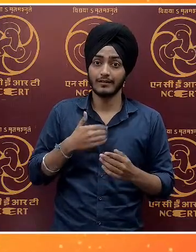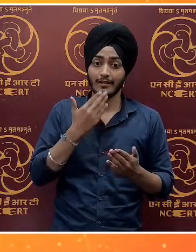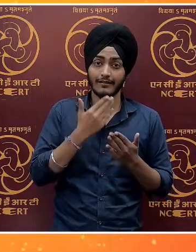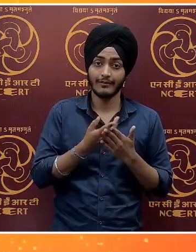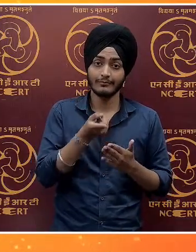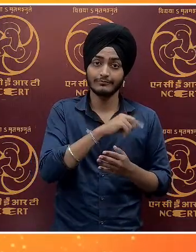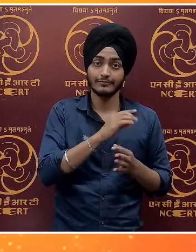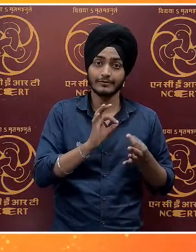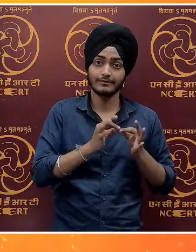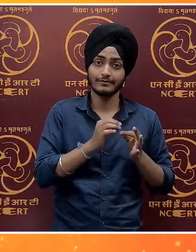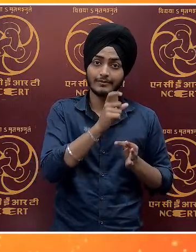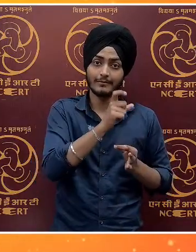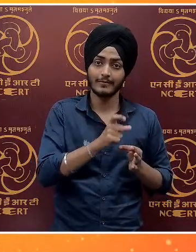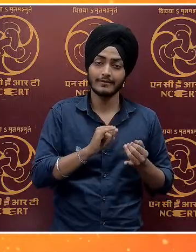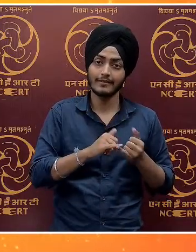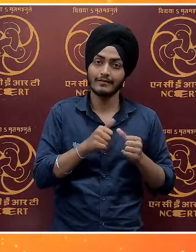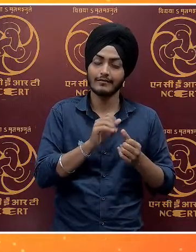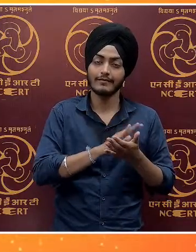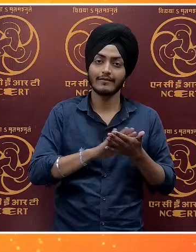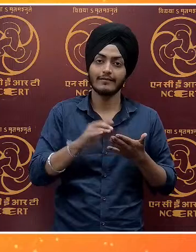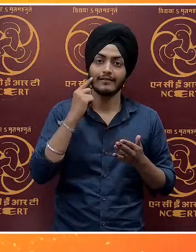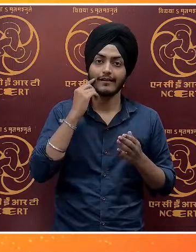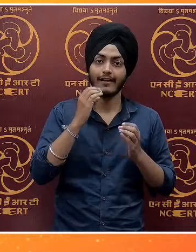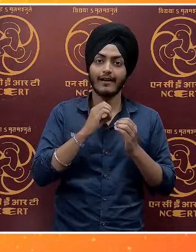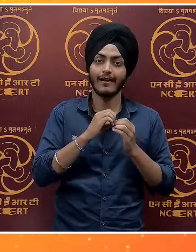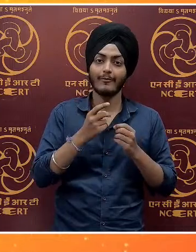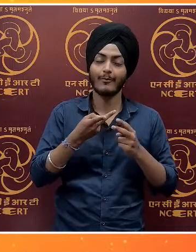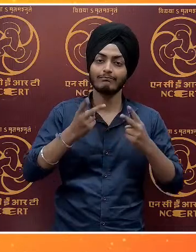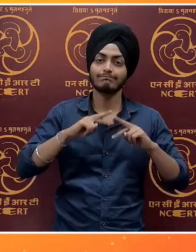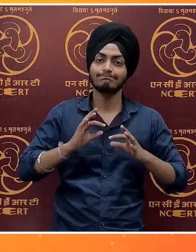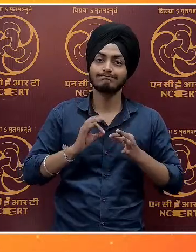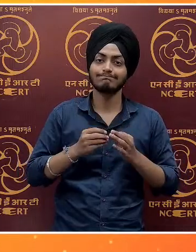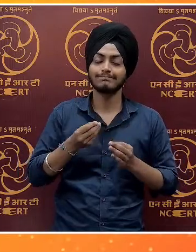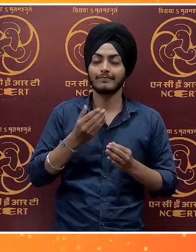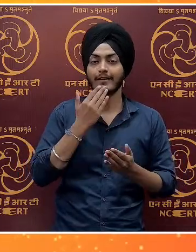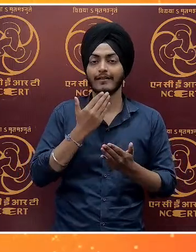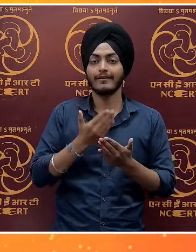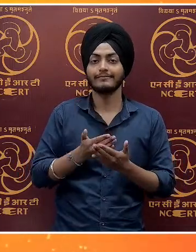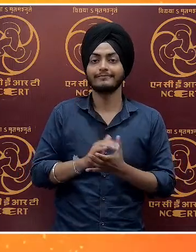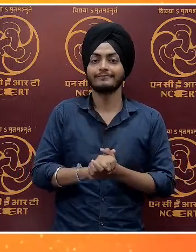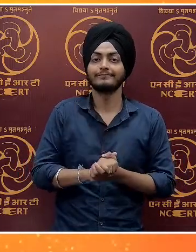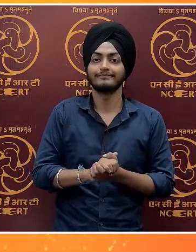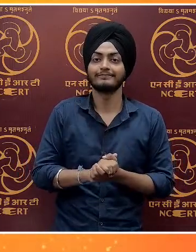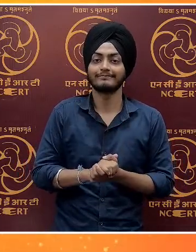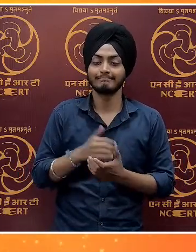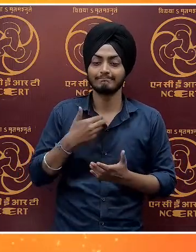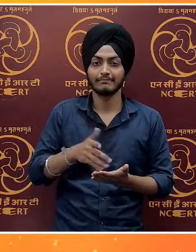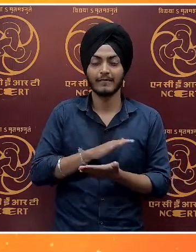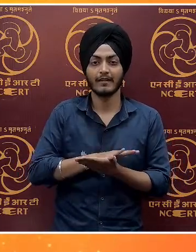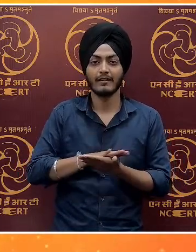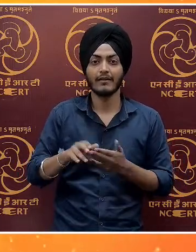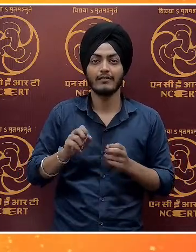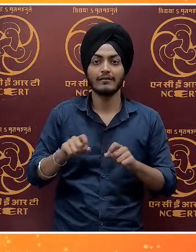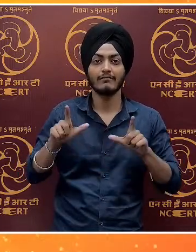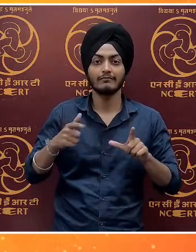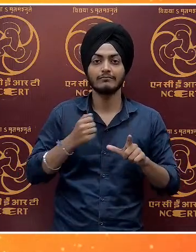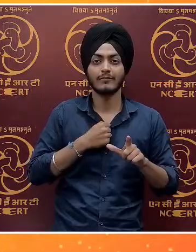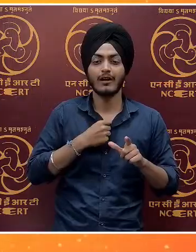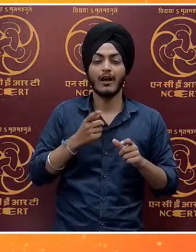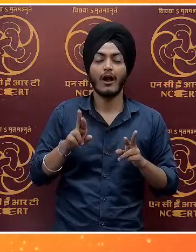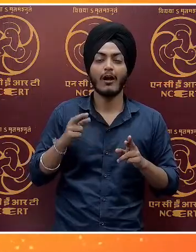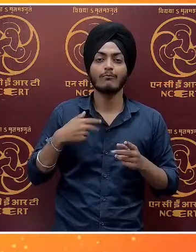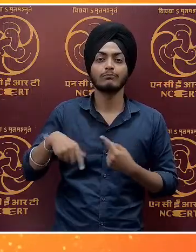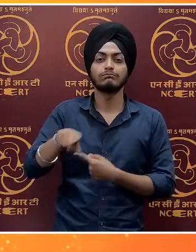ISL interpreter, Mr. Sahib Singh, as well for his contribution to the session. Thank you so much once again. So we are wrapping up this session over here. I hope